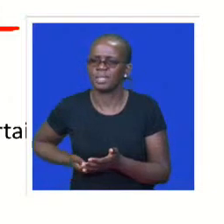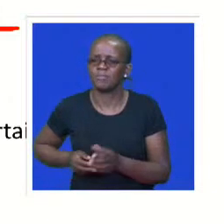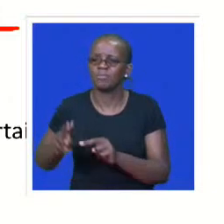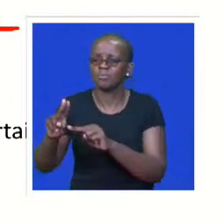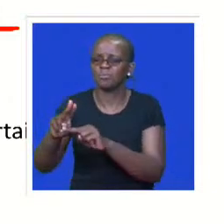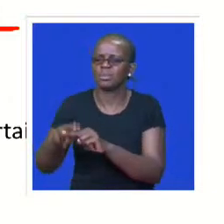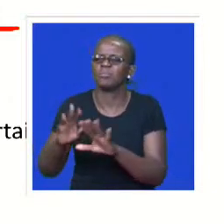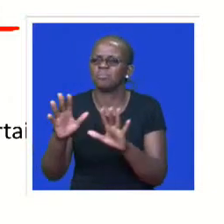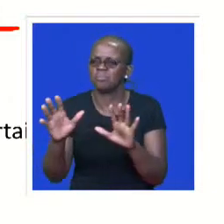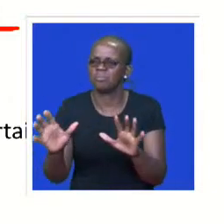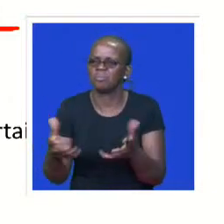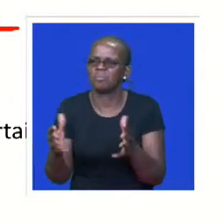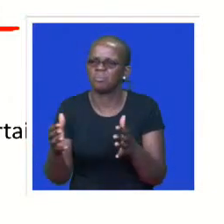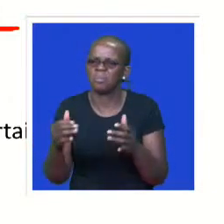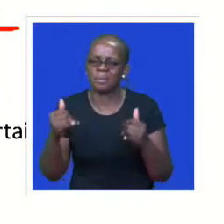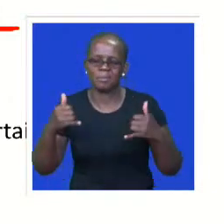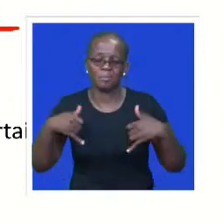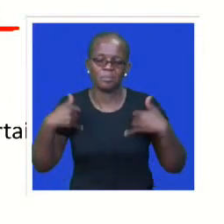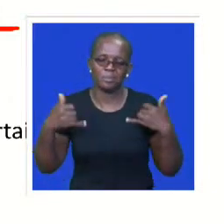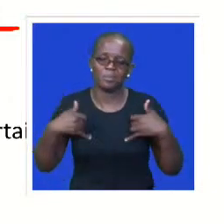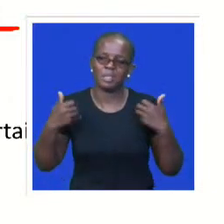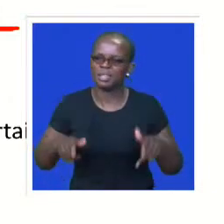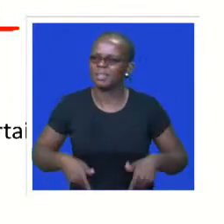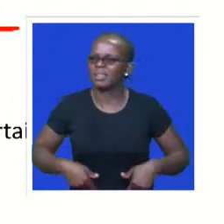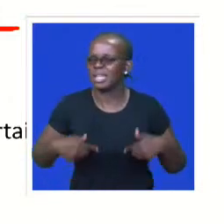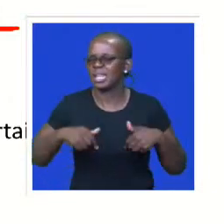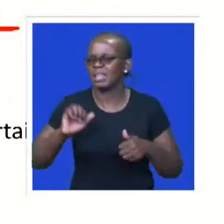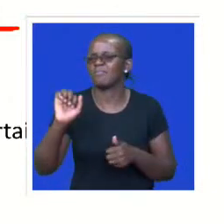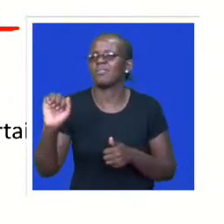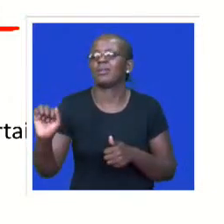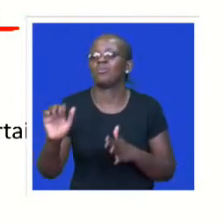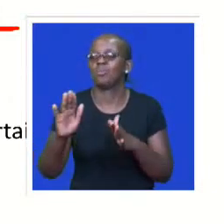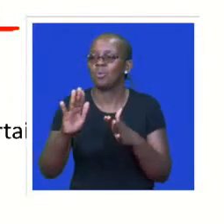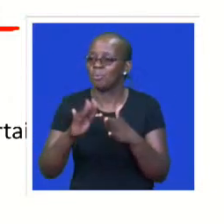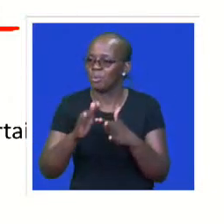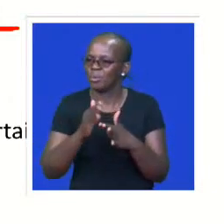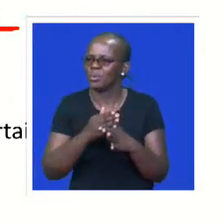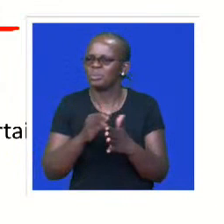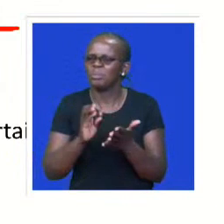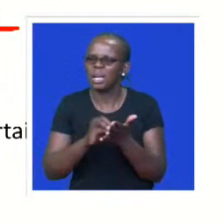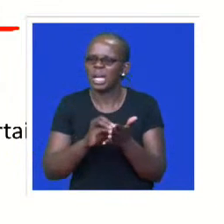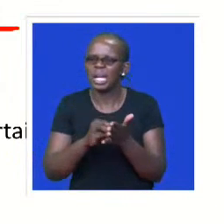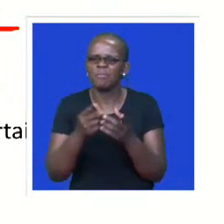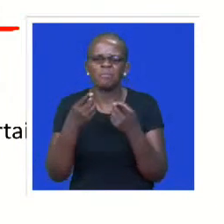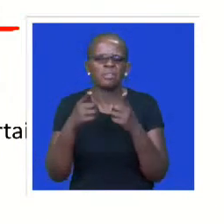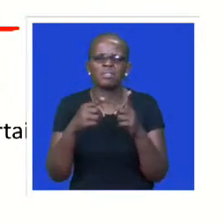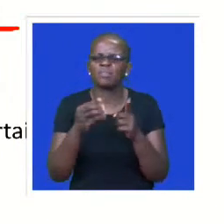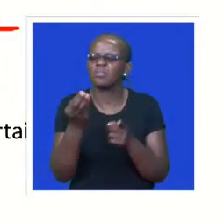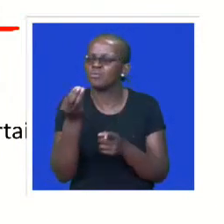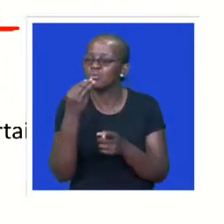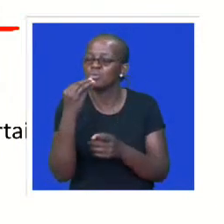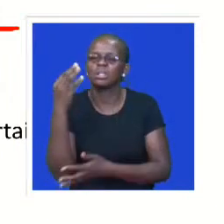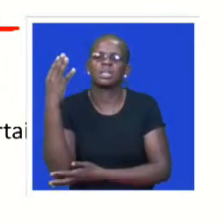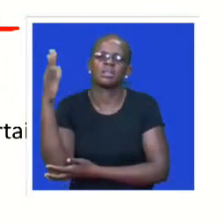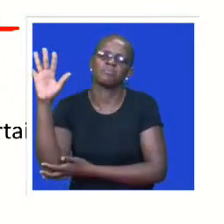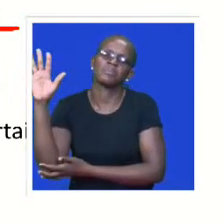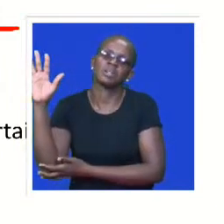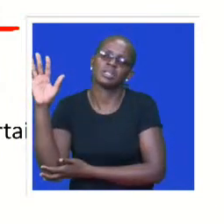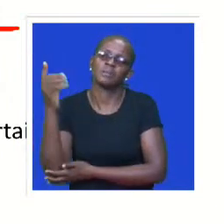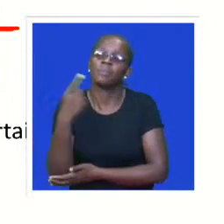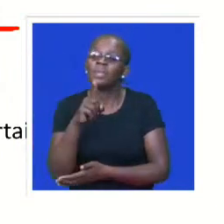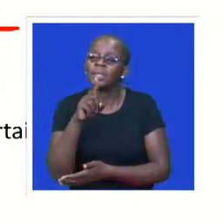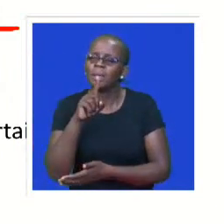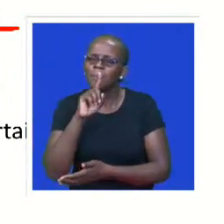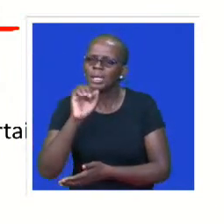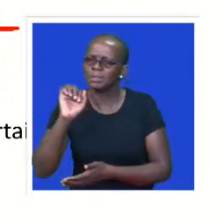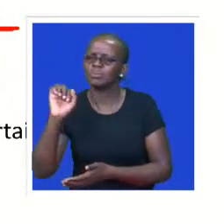of perfection, having it all. But then, after they committed the sin of disobedience to God, they